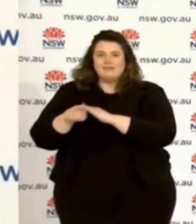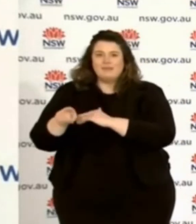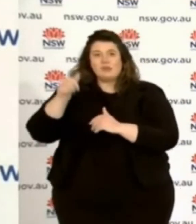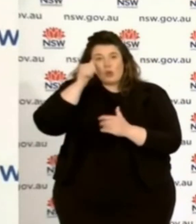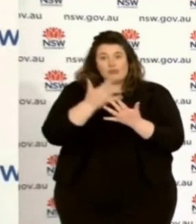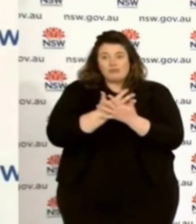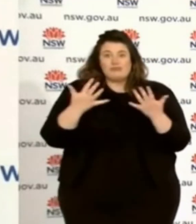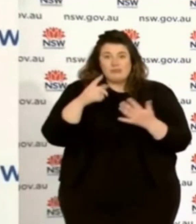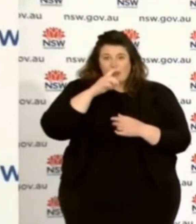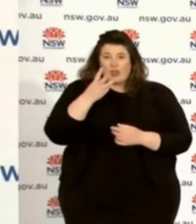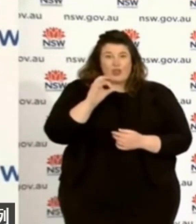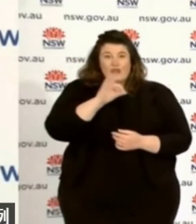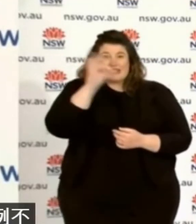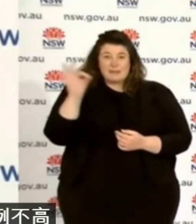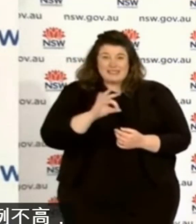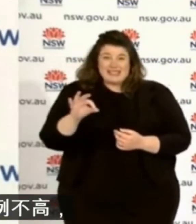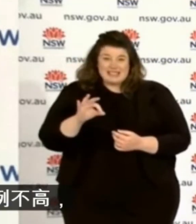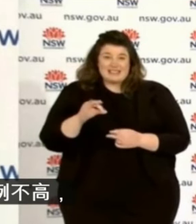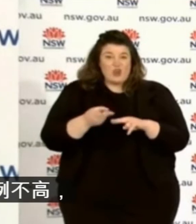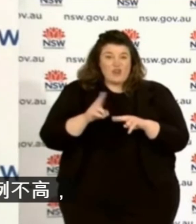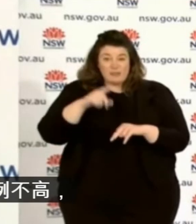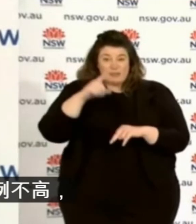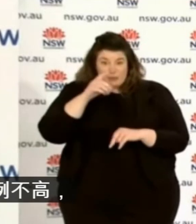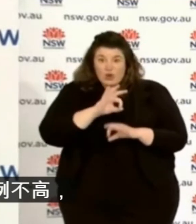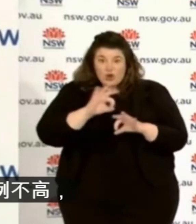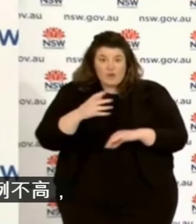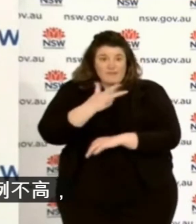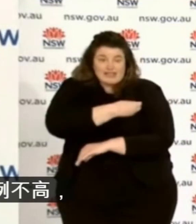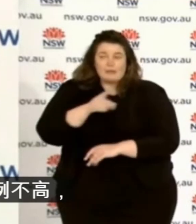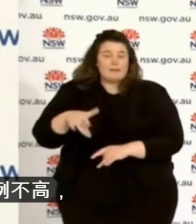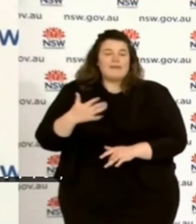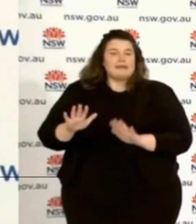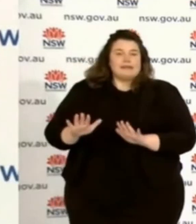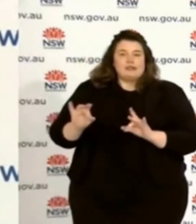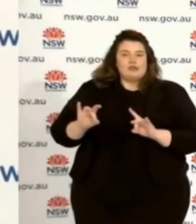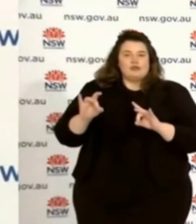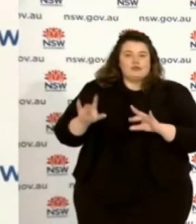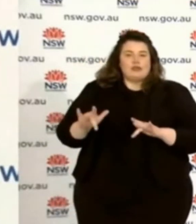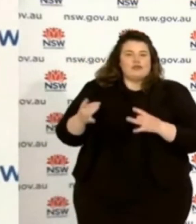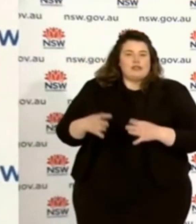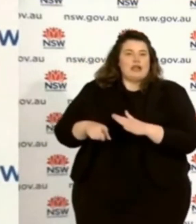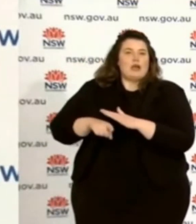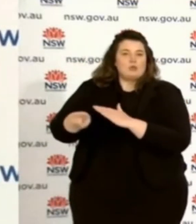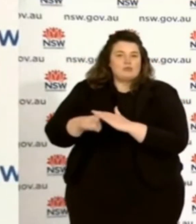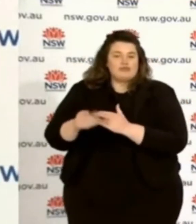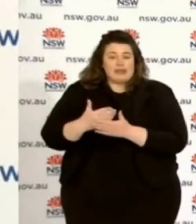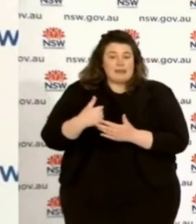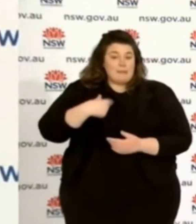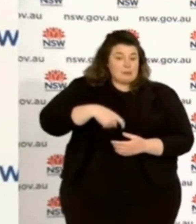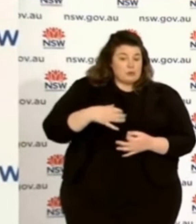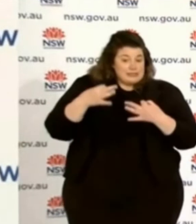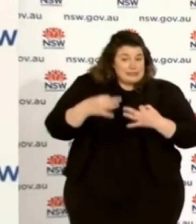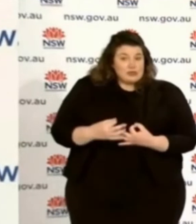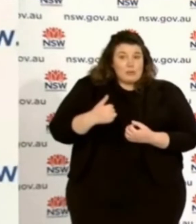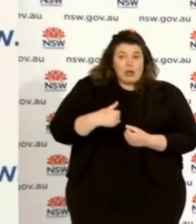of unvaccinated adults, or not a high rate, but a certain percentage. So it also comes down to personal choices, personal actions